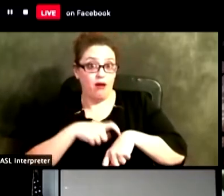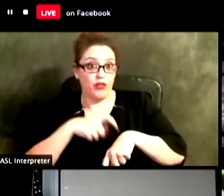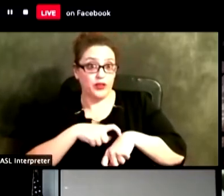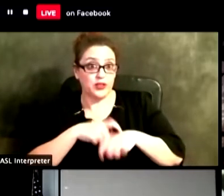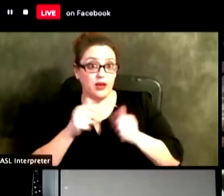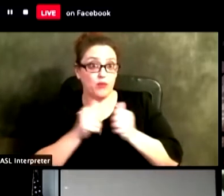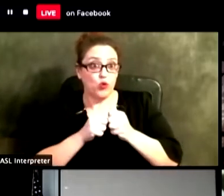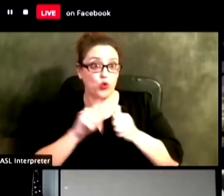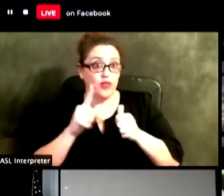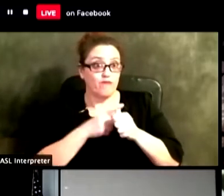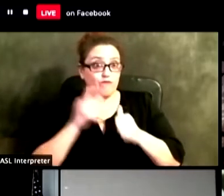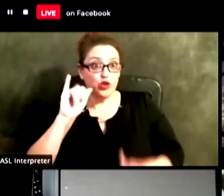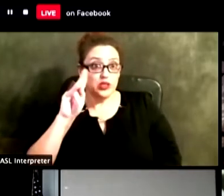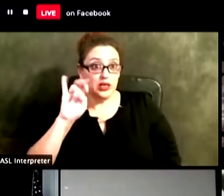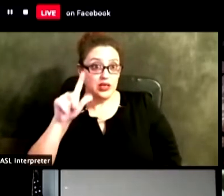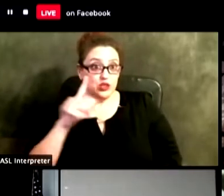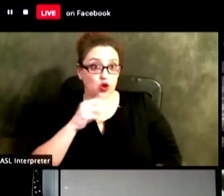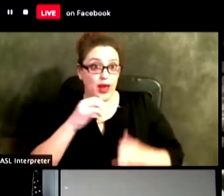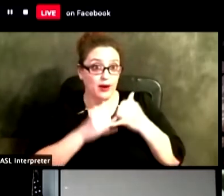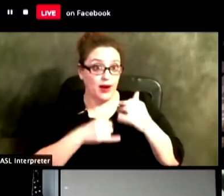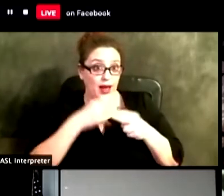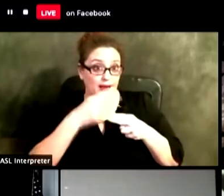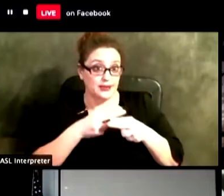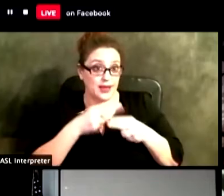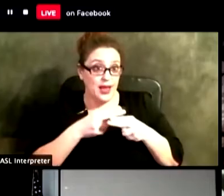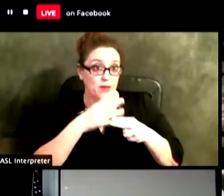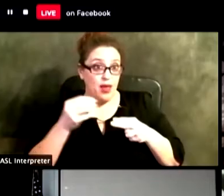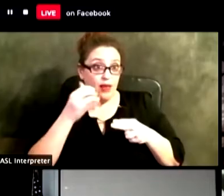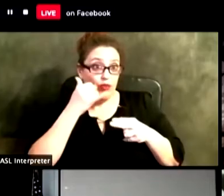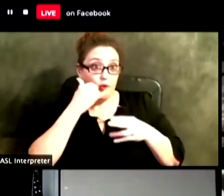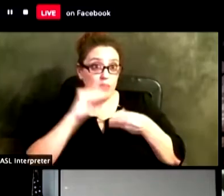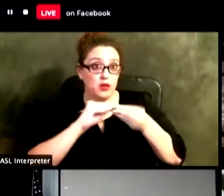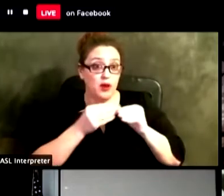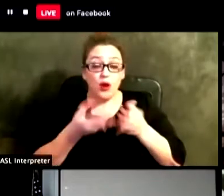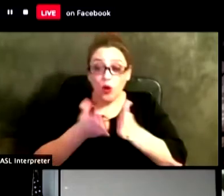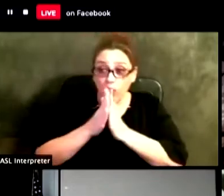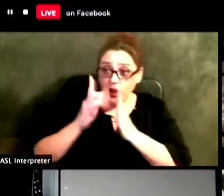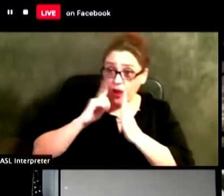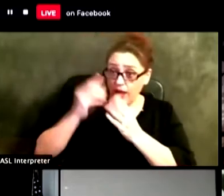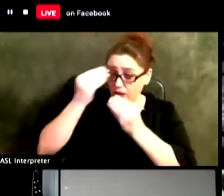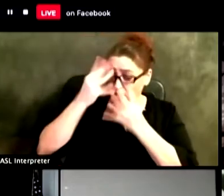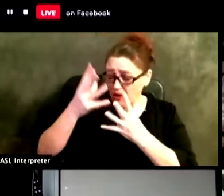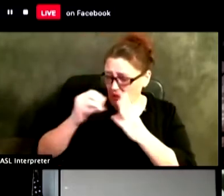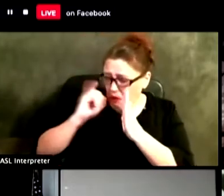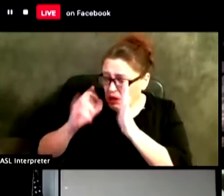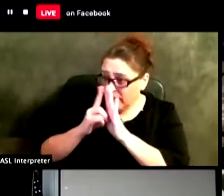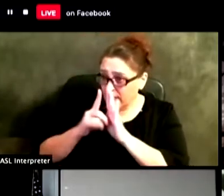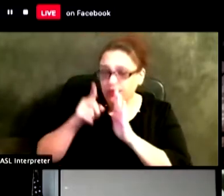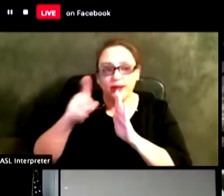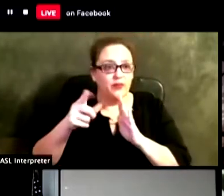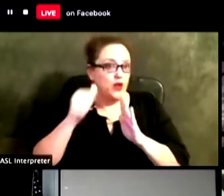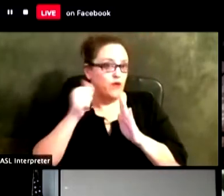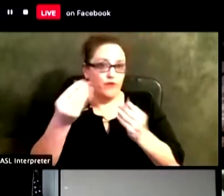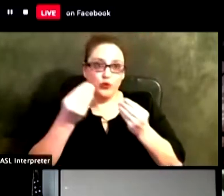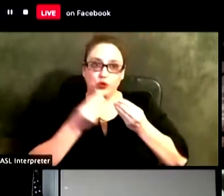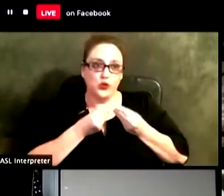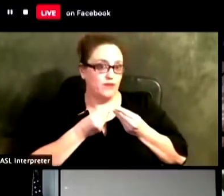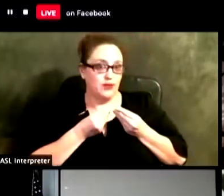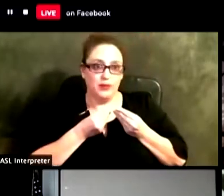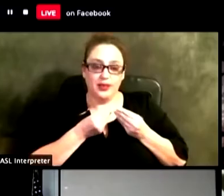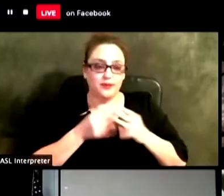the first initial, last name, their number. When we asked for this information, for the identification, they deny, just blatantly say, no, I do not